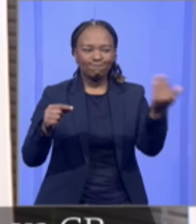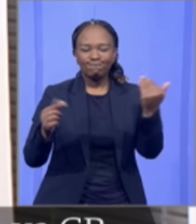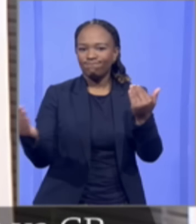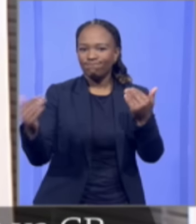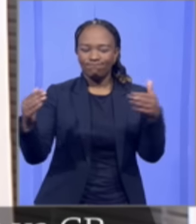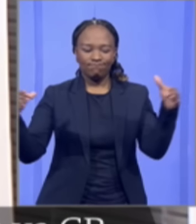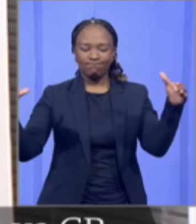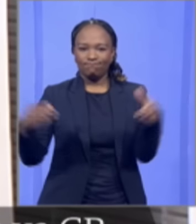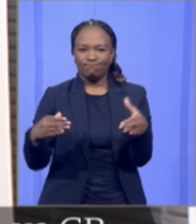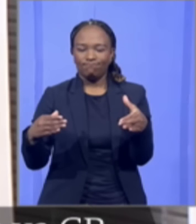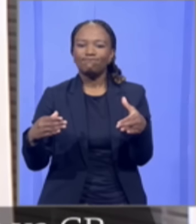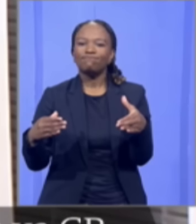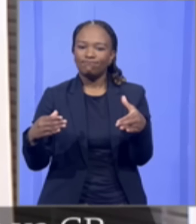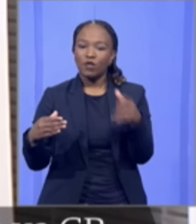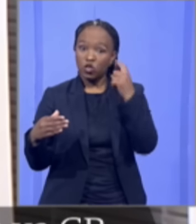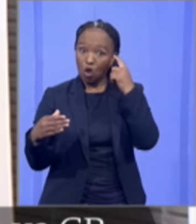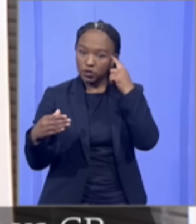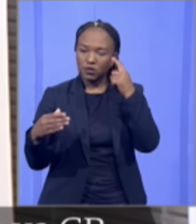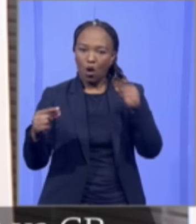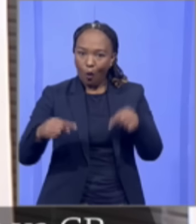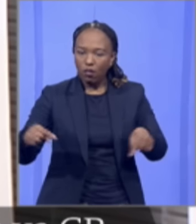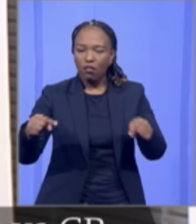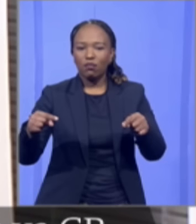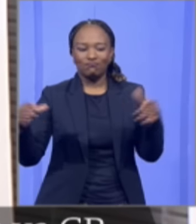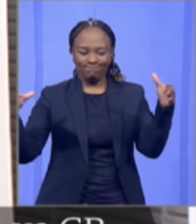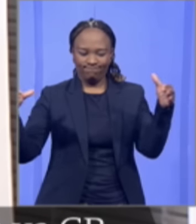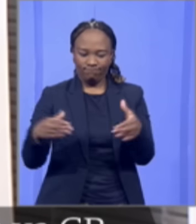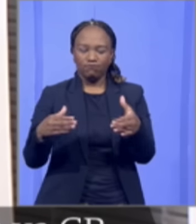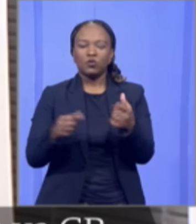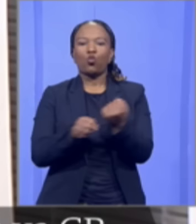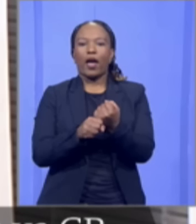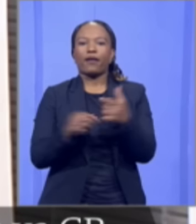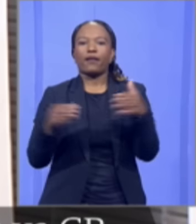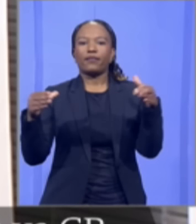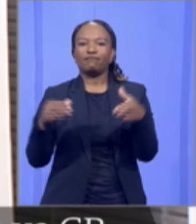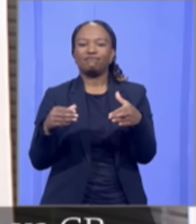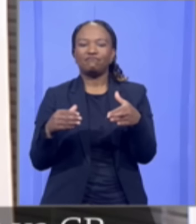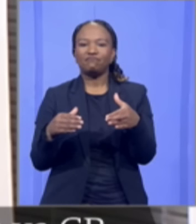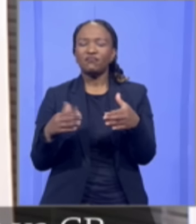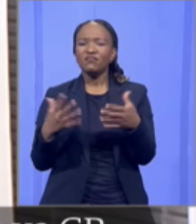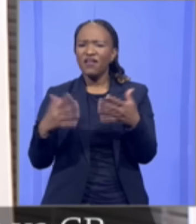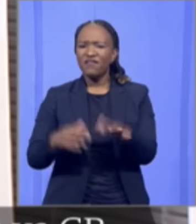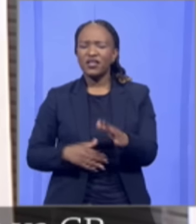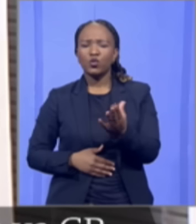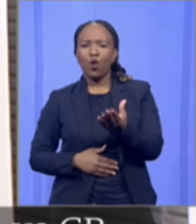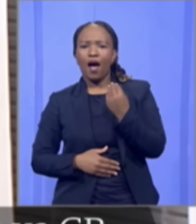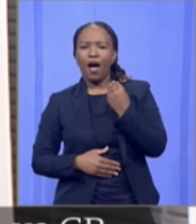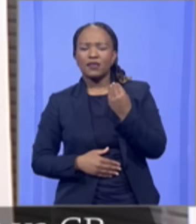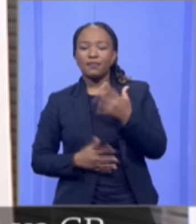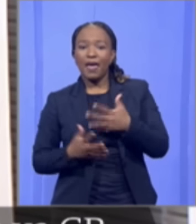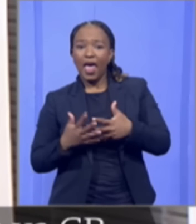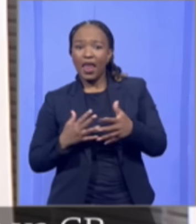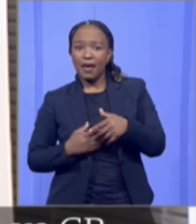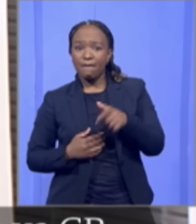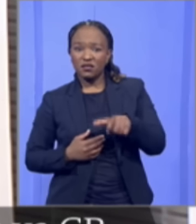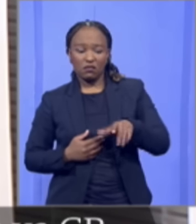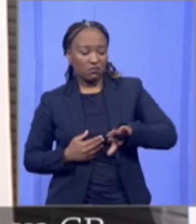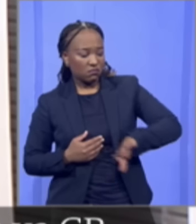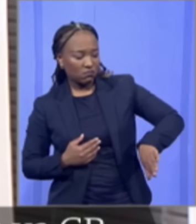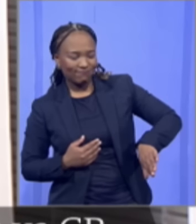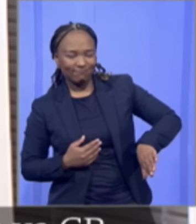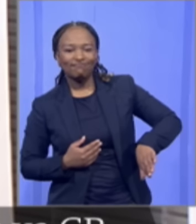do together. We've been asked to leave no one behind. Today, we